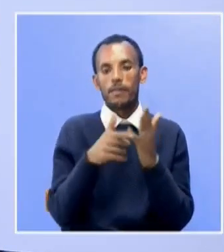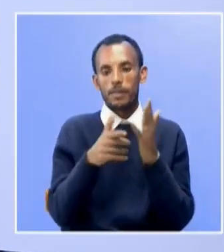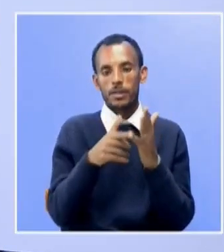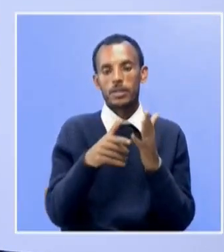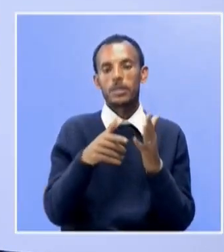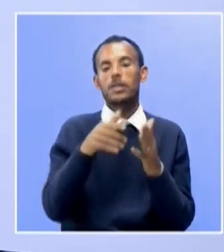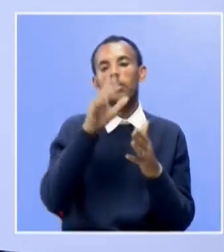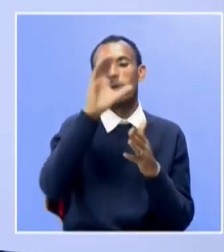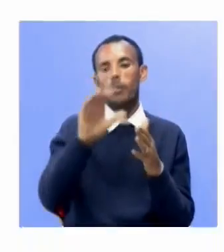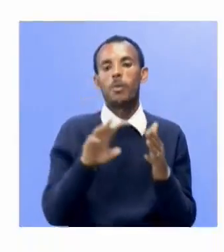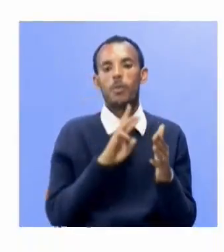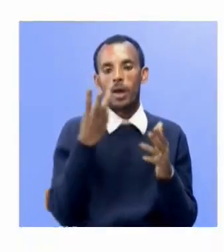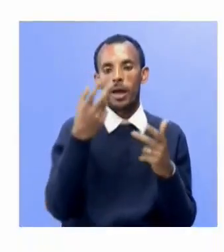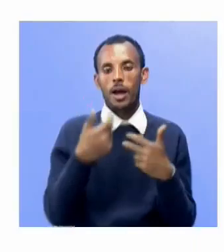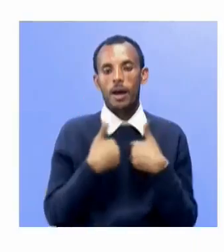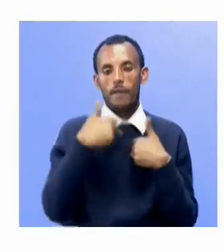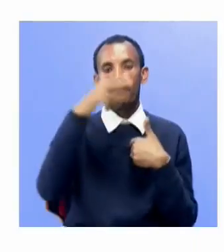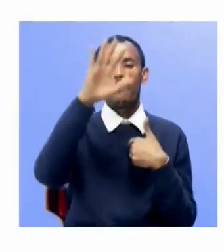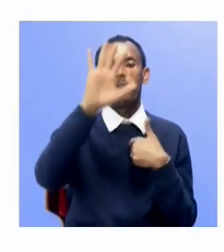we have